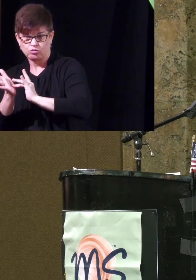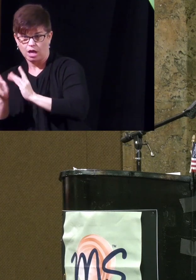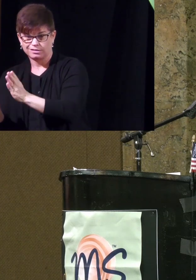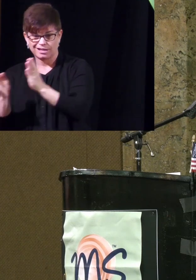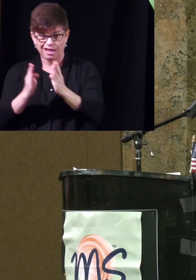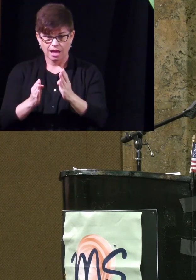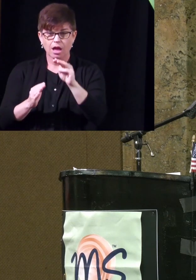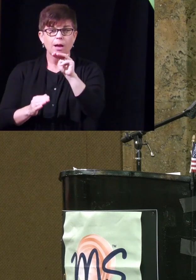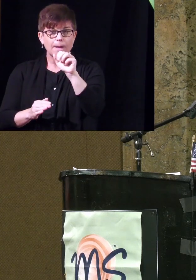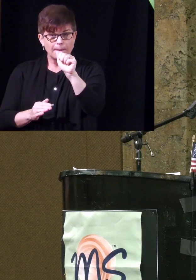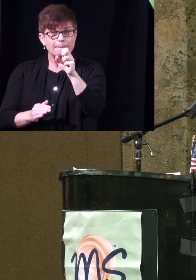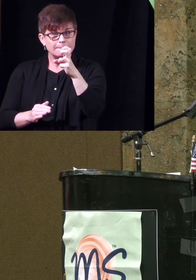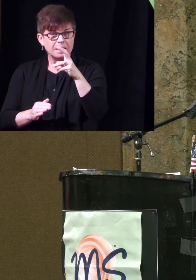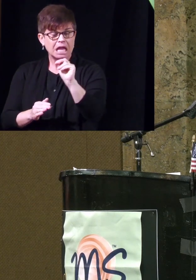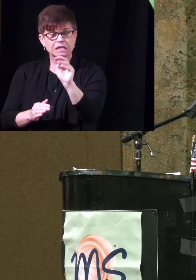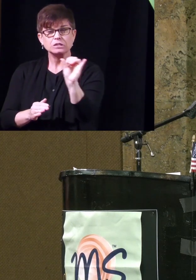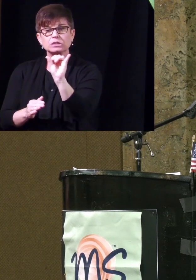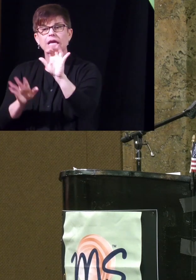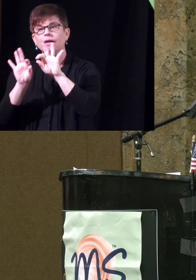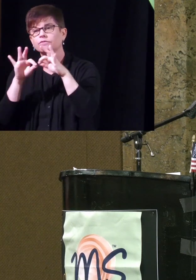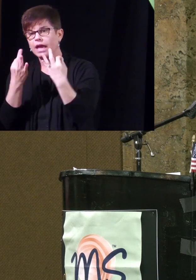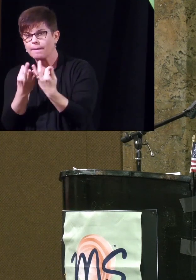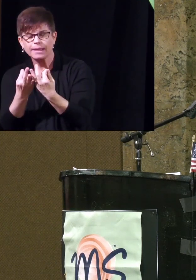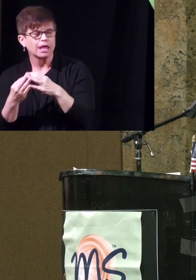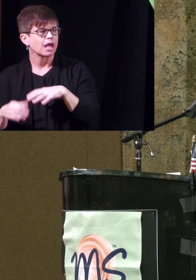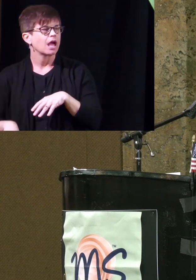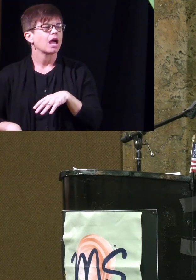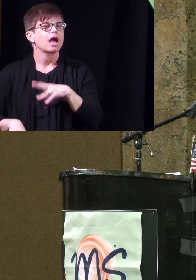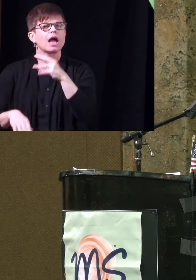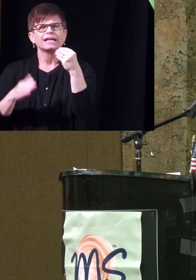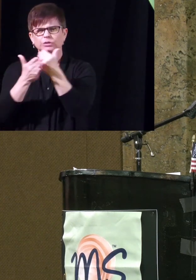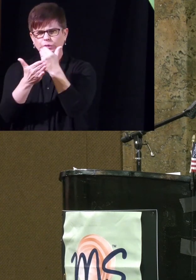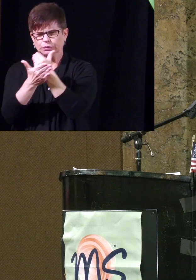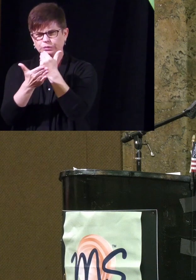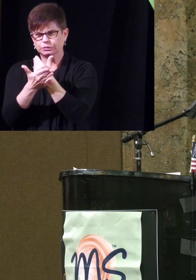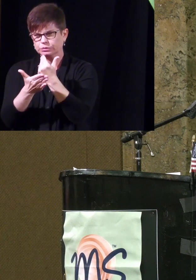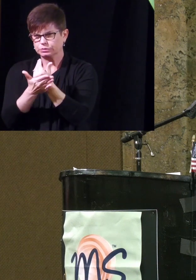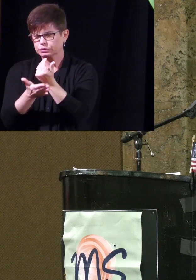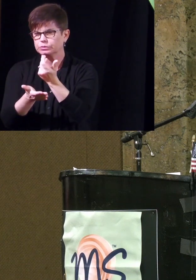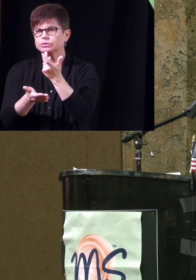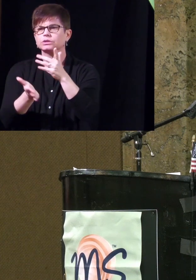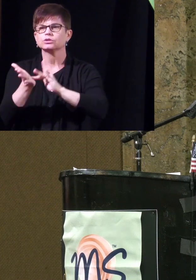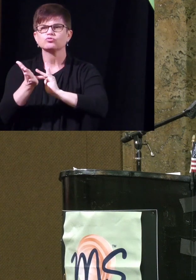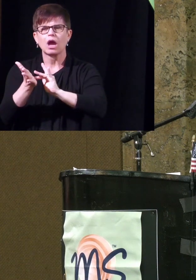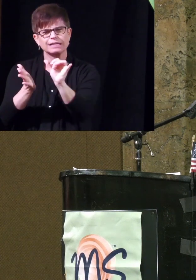same family exactly. It's an S1P drug. It is a newer drug in the same family.